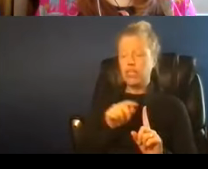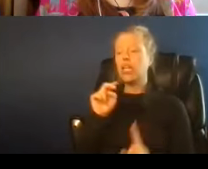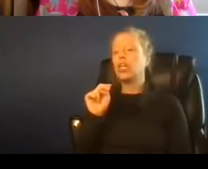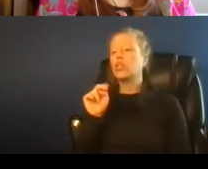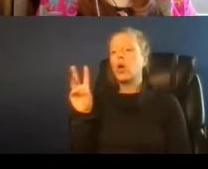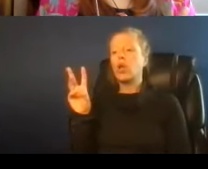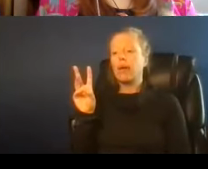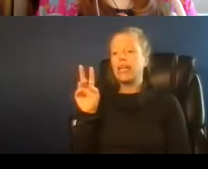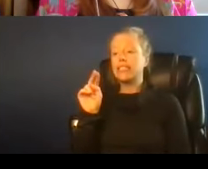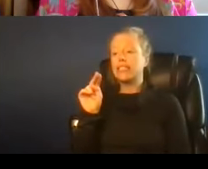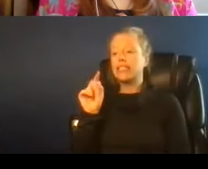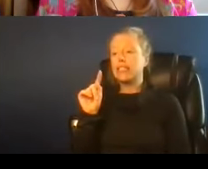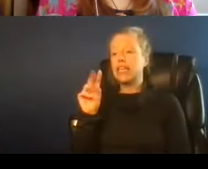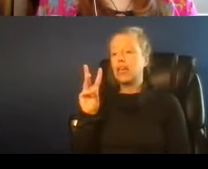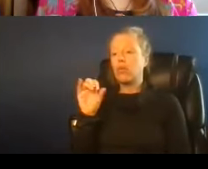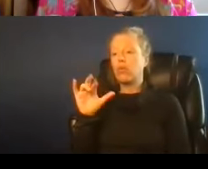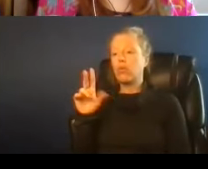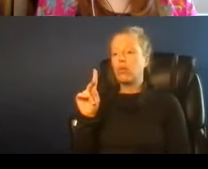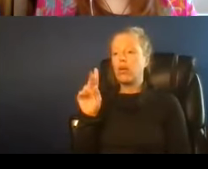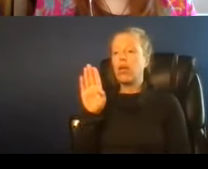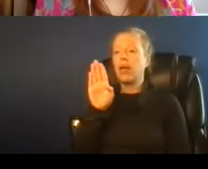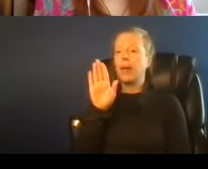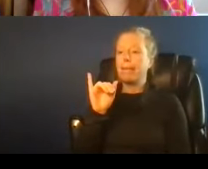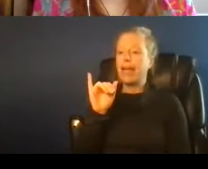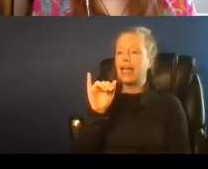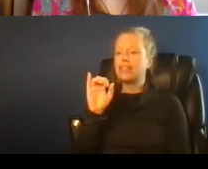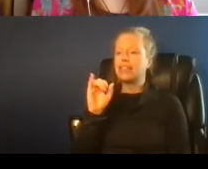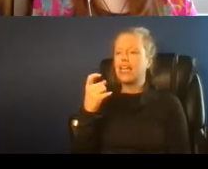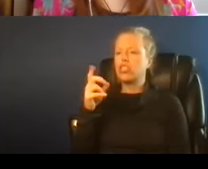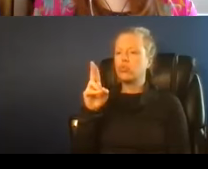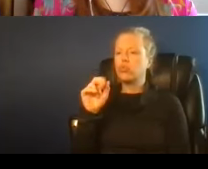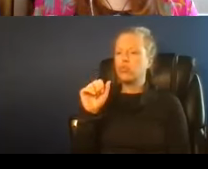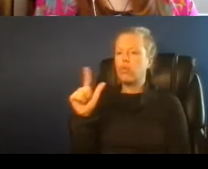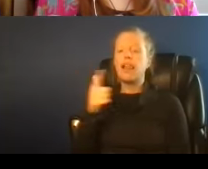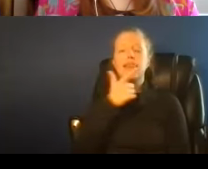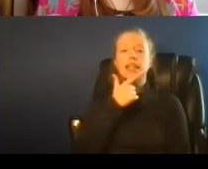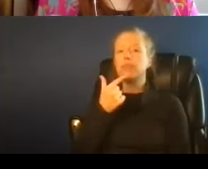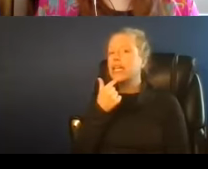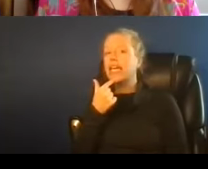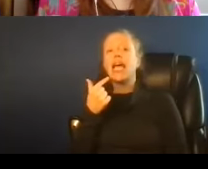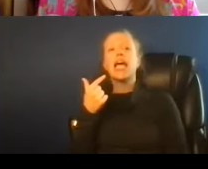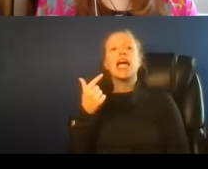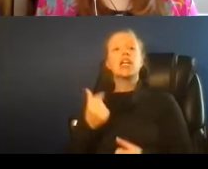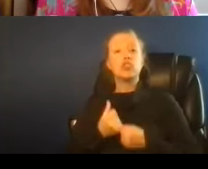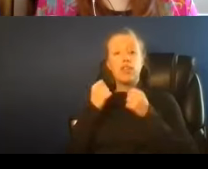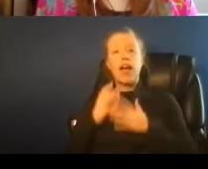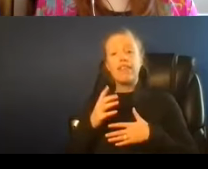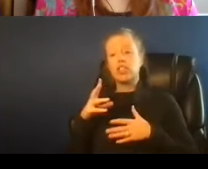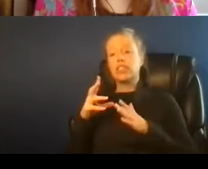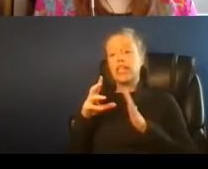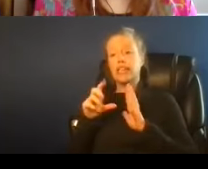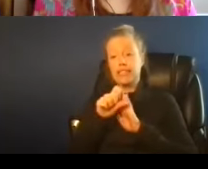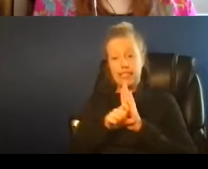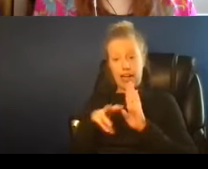Network of bisexual, lesbian, gay, and transgender survivors in Washington State has some really